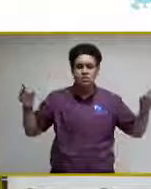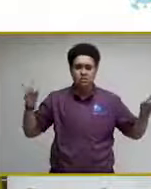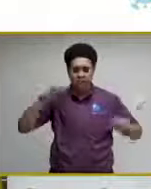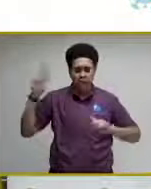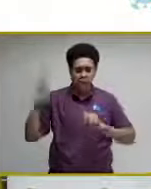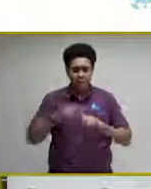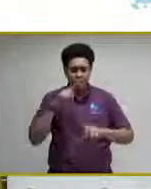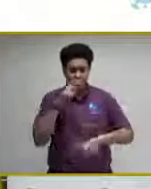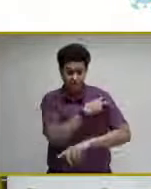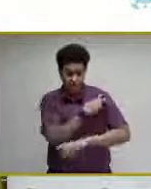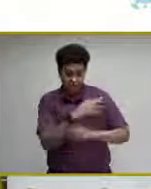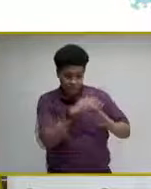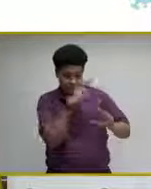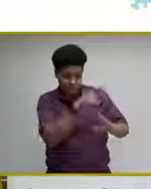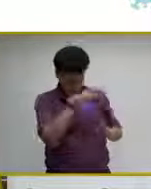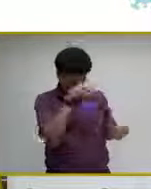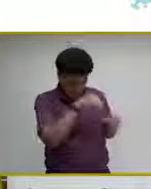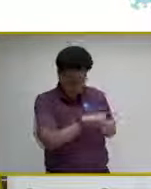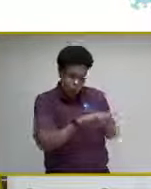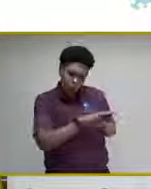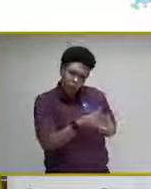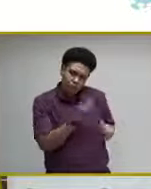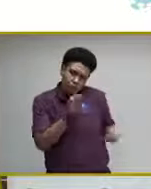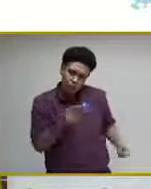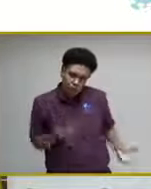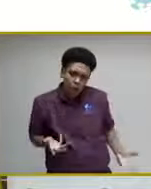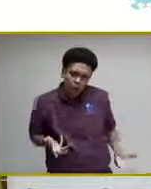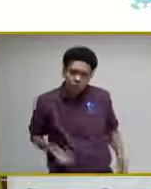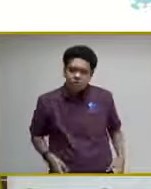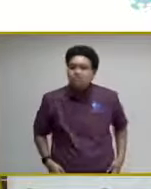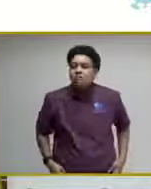vaccination component of the COVID response.